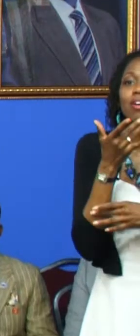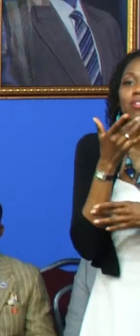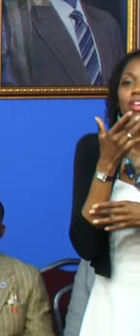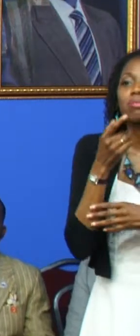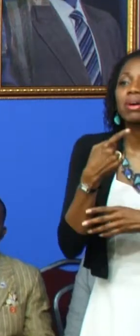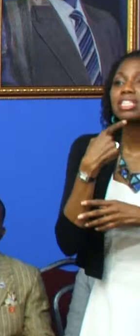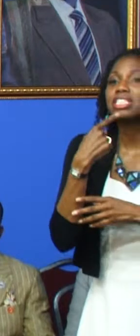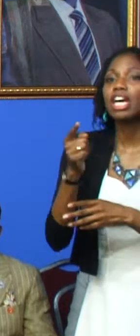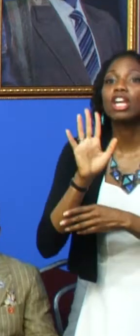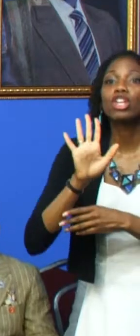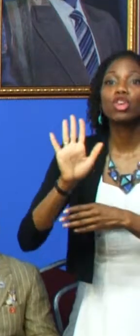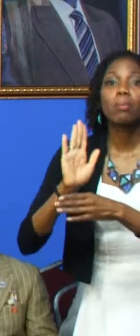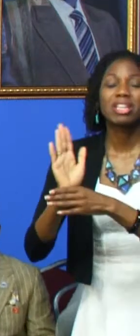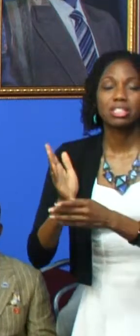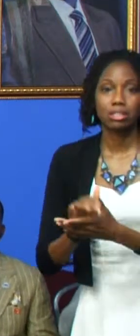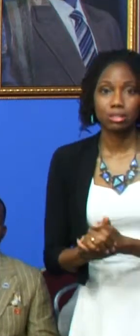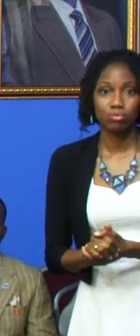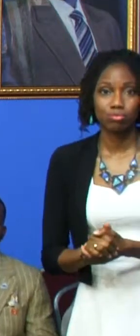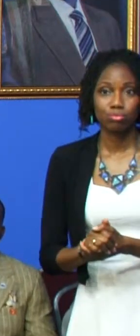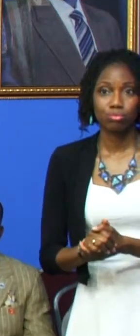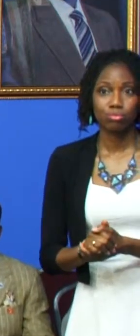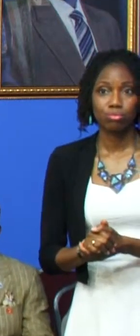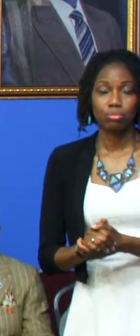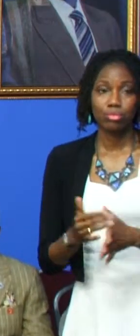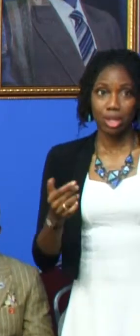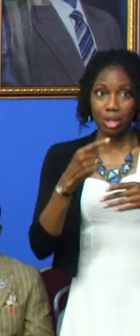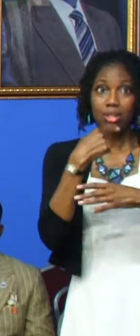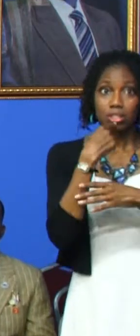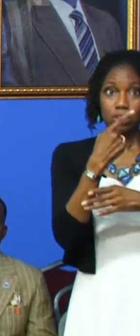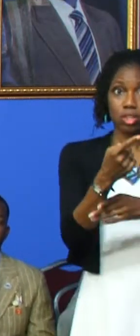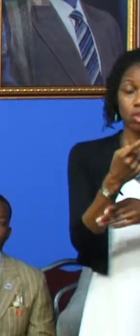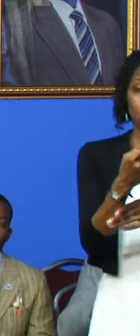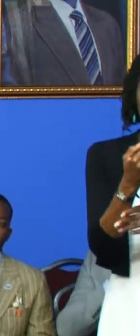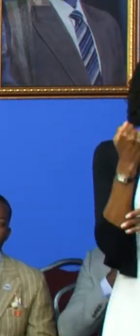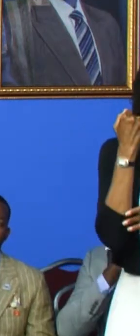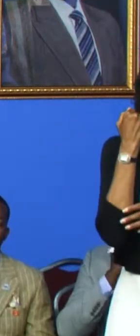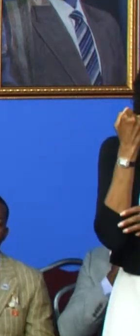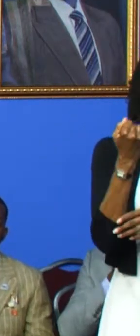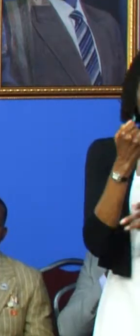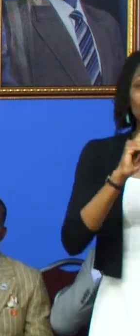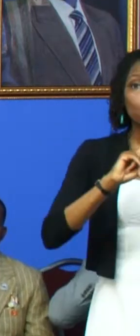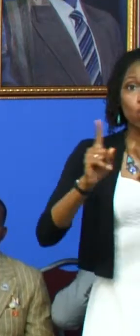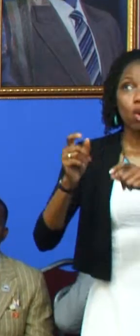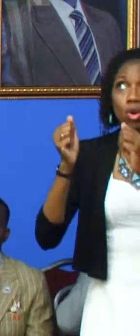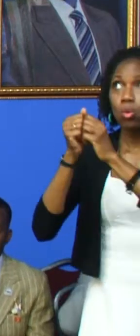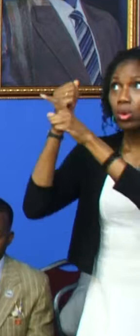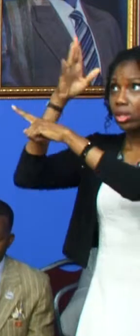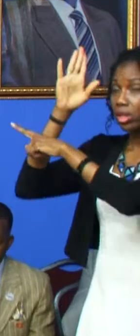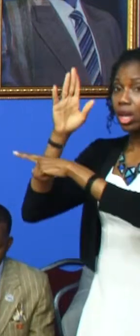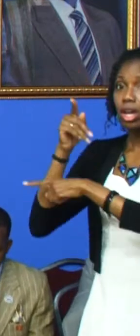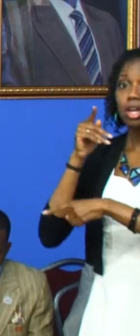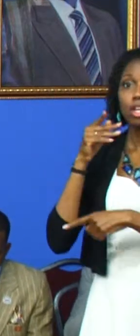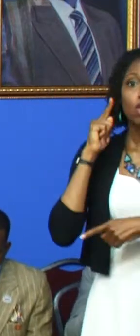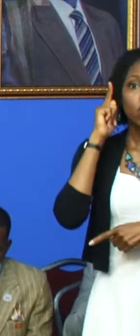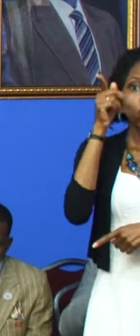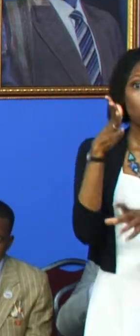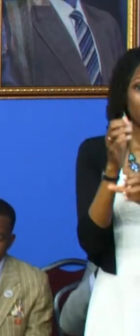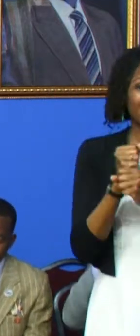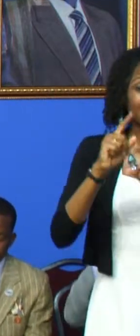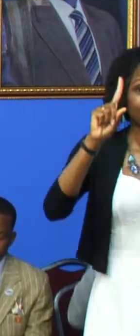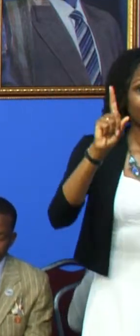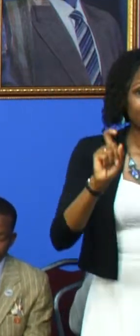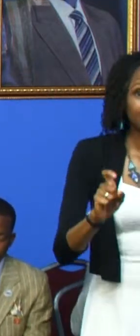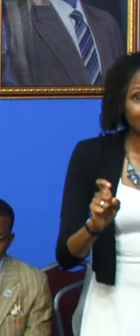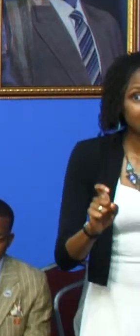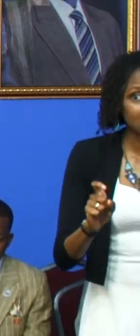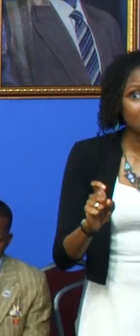you. I just told you now a few minutes ago, if you go with God, you're going to get tested. If